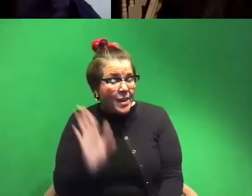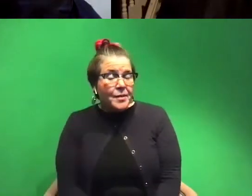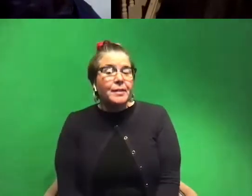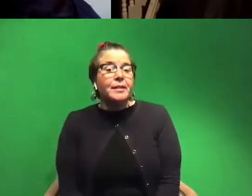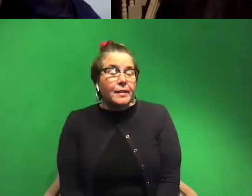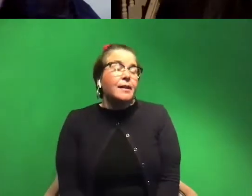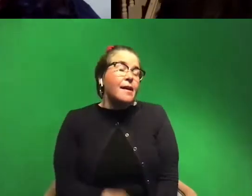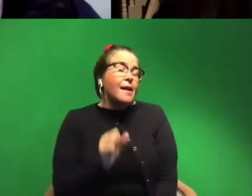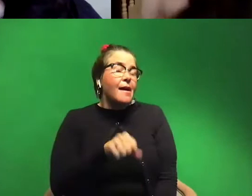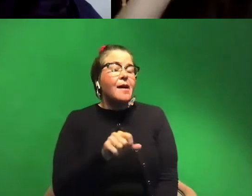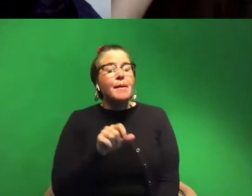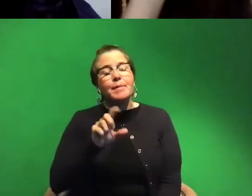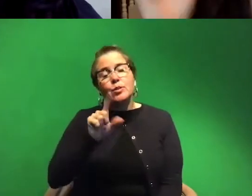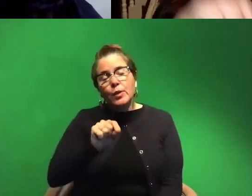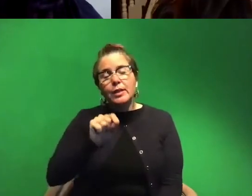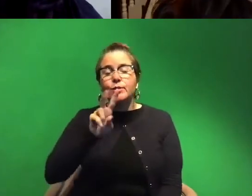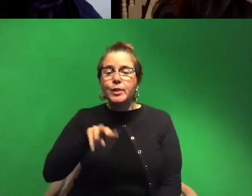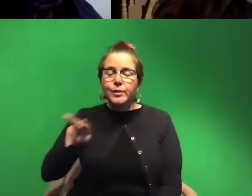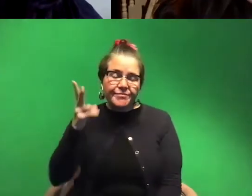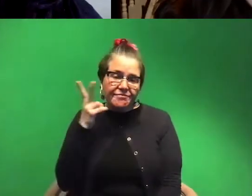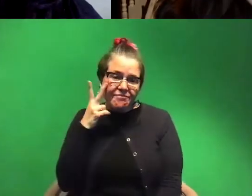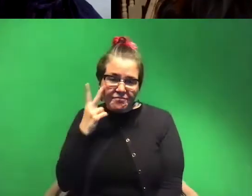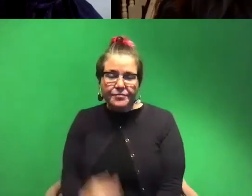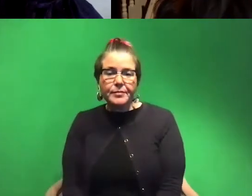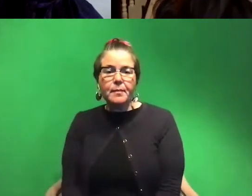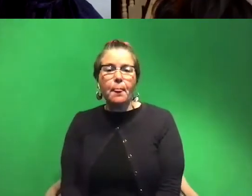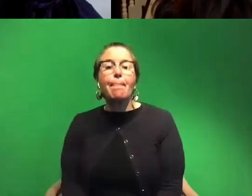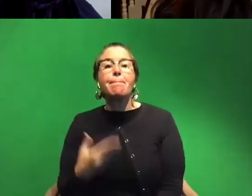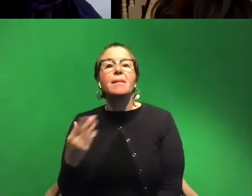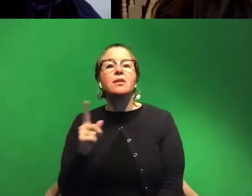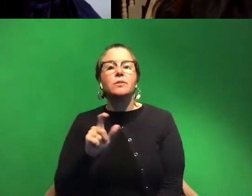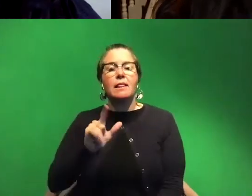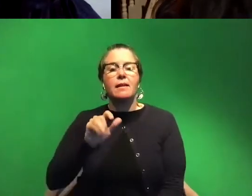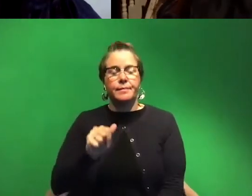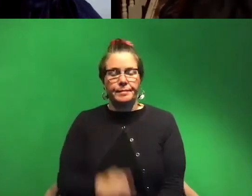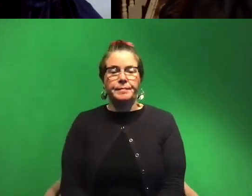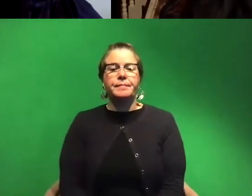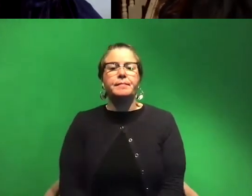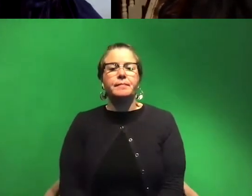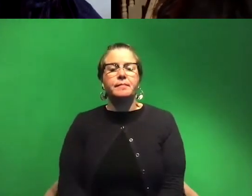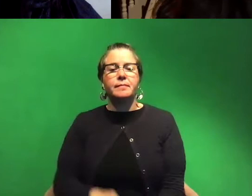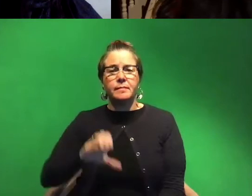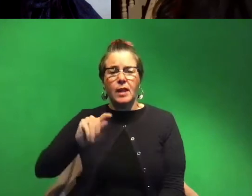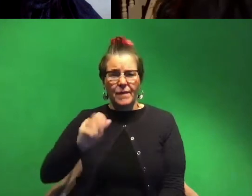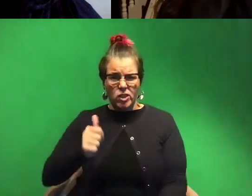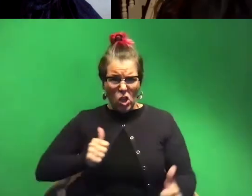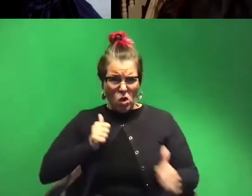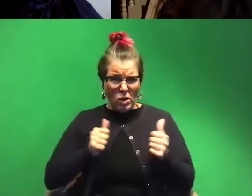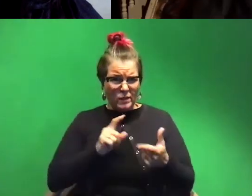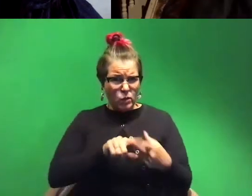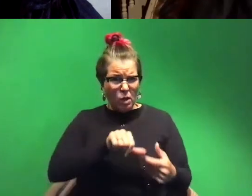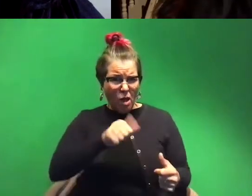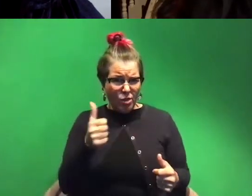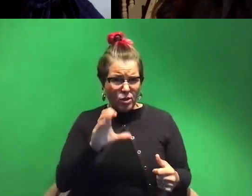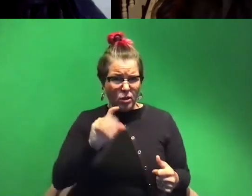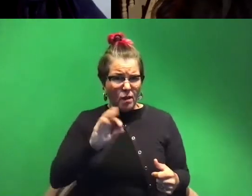it'll be 2022. I don't know. We'll see. But the next question's from Leah. Are cuttlefish aggressive to other cuttlefish or to people?